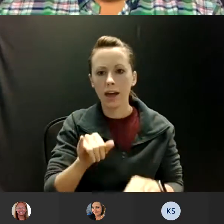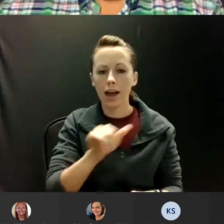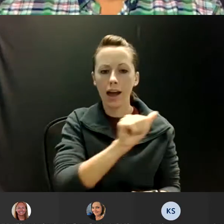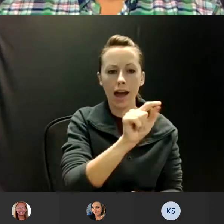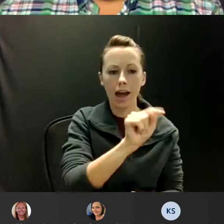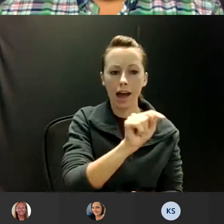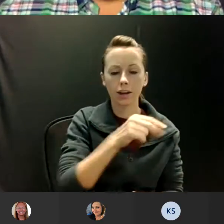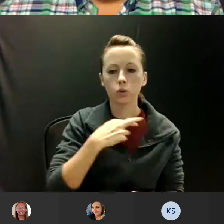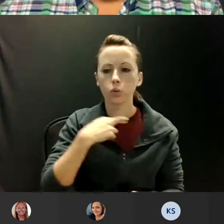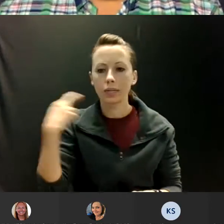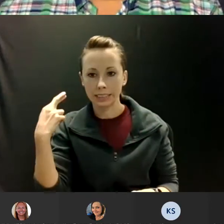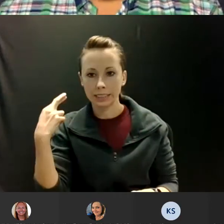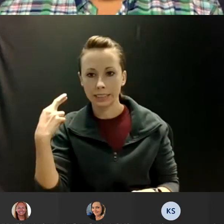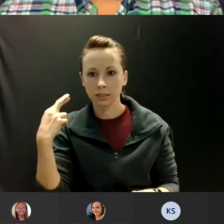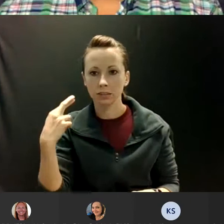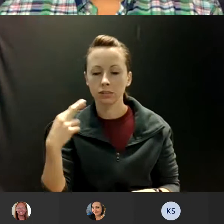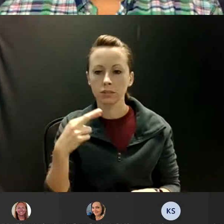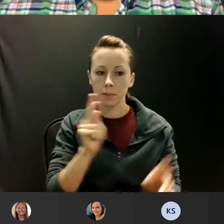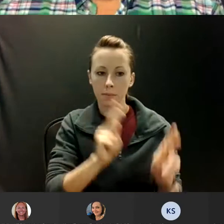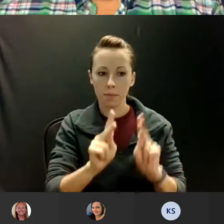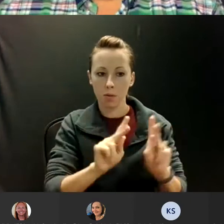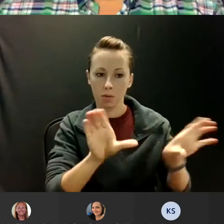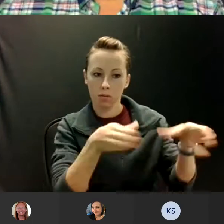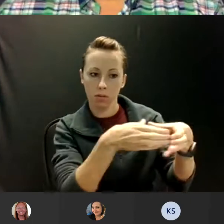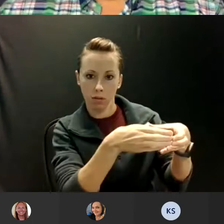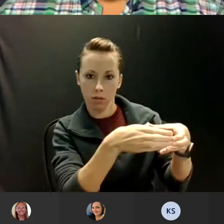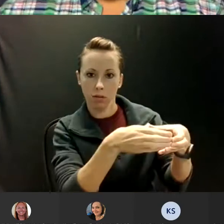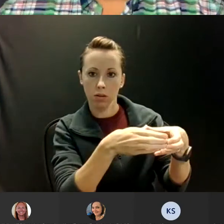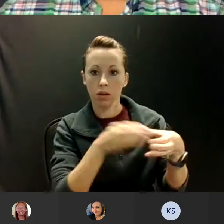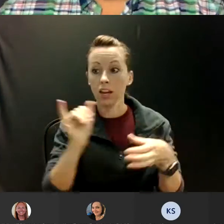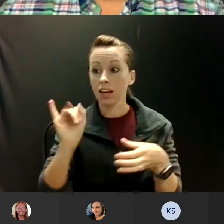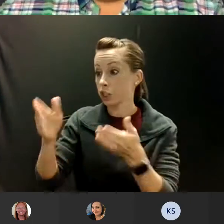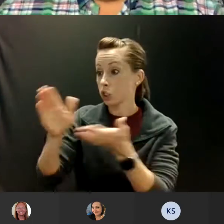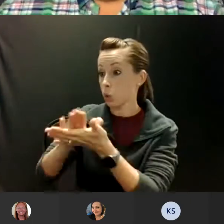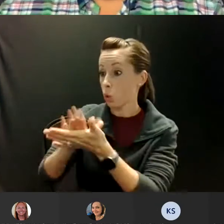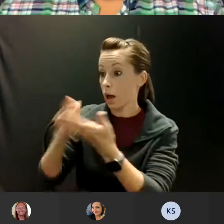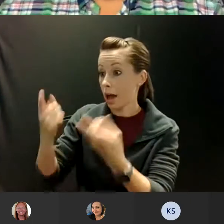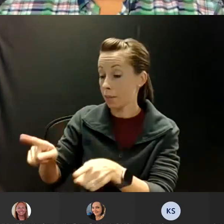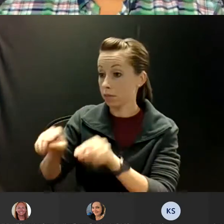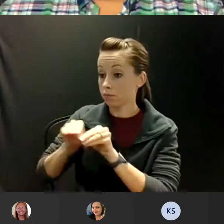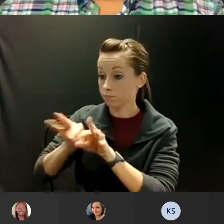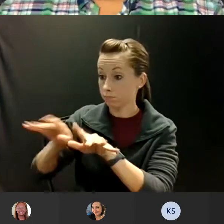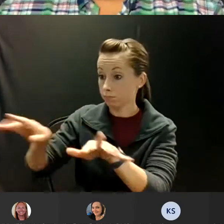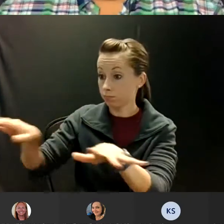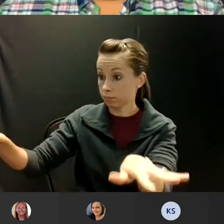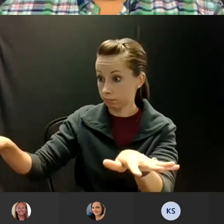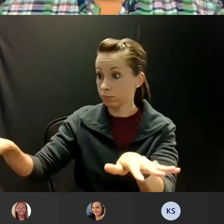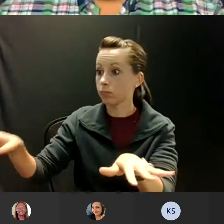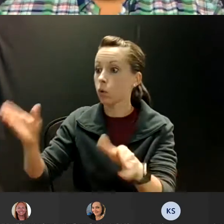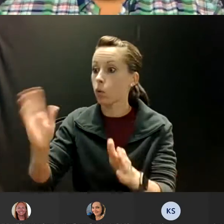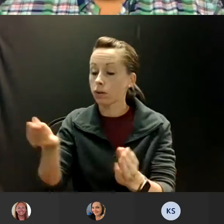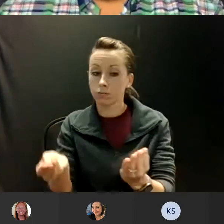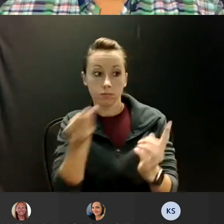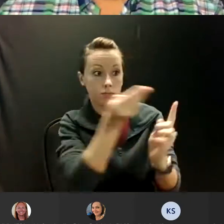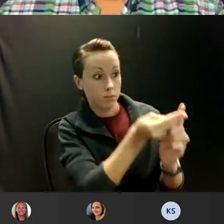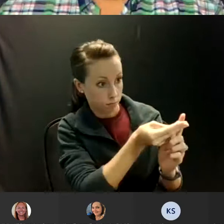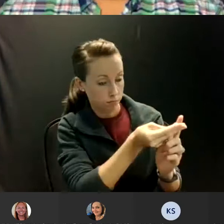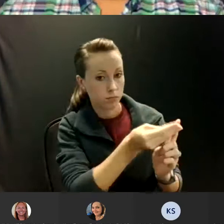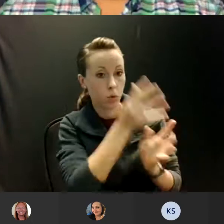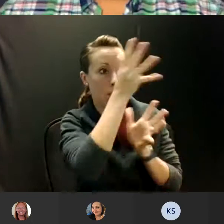if an outbreak does occur at a school, that the individuals who are caring for the students at that school will be infected, and